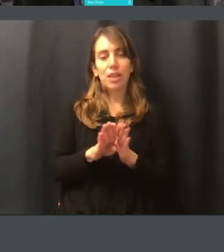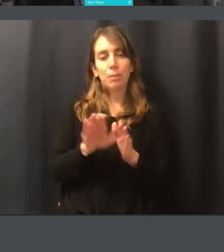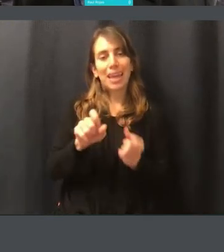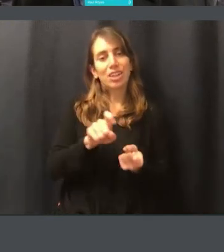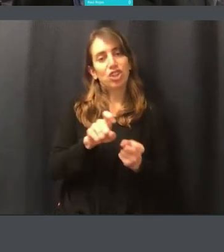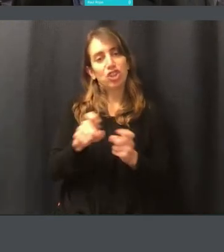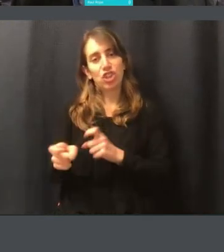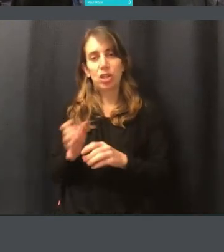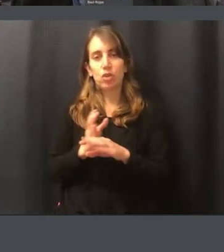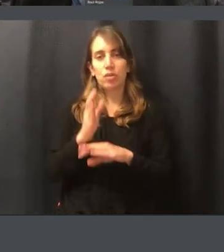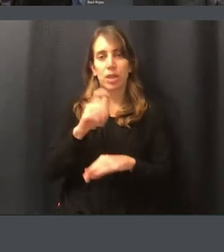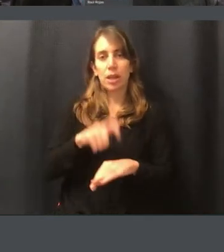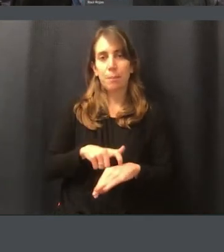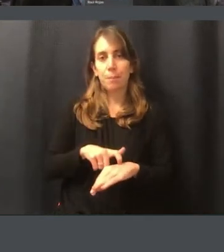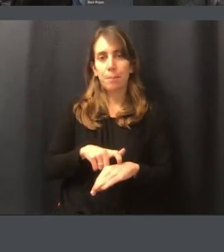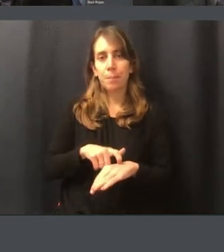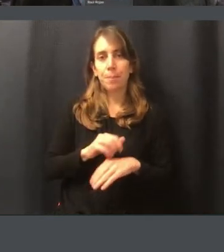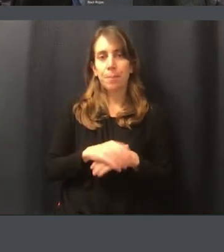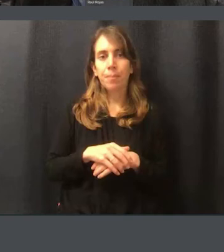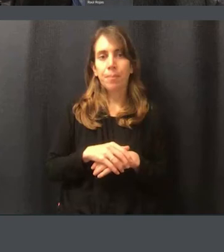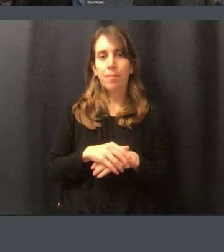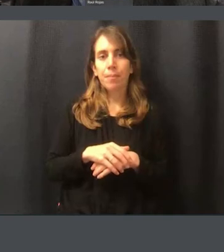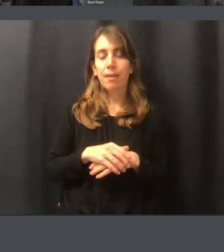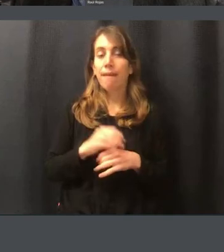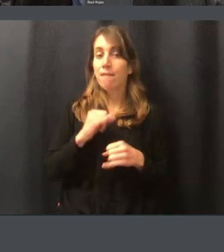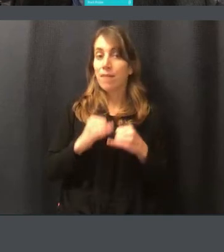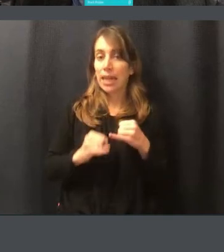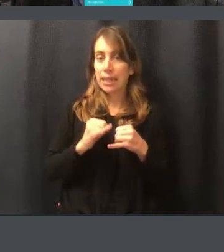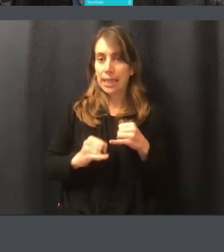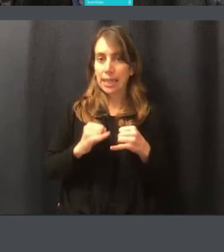right? And then finally,